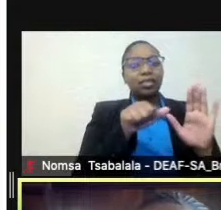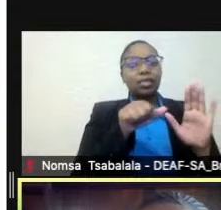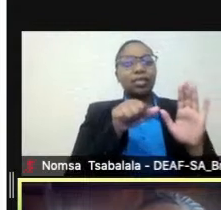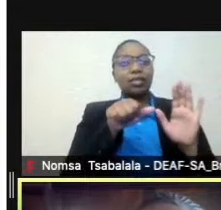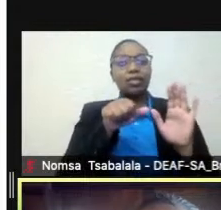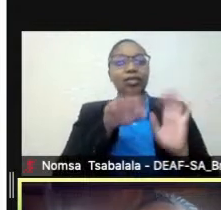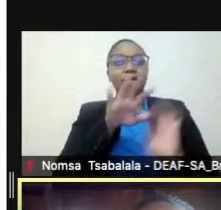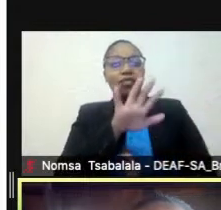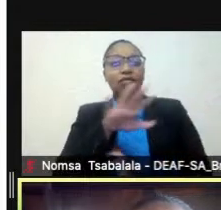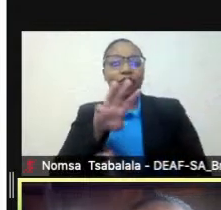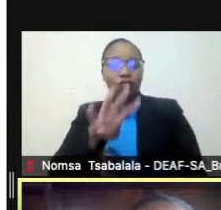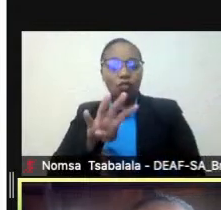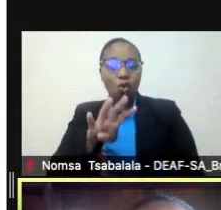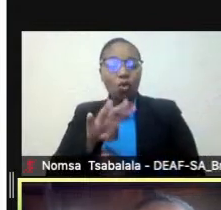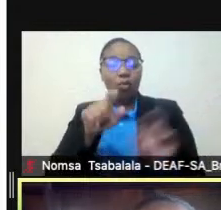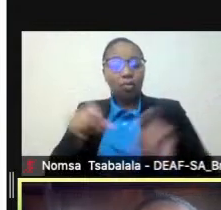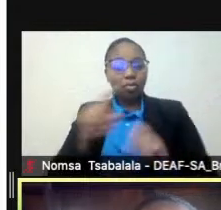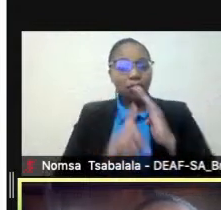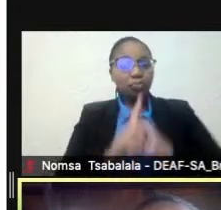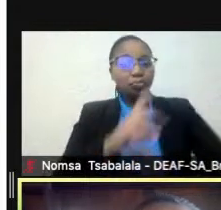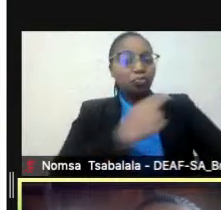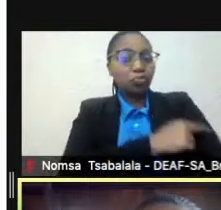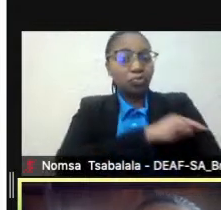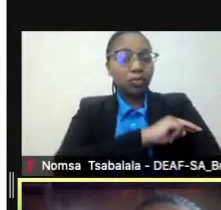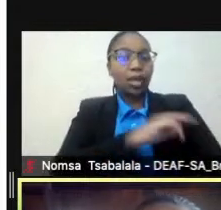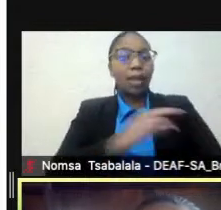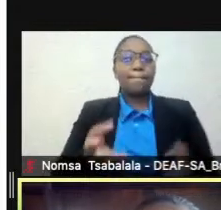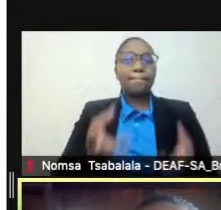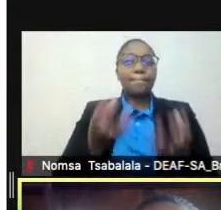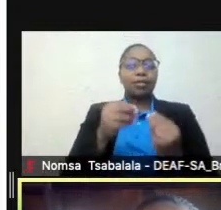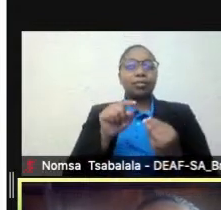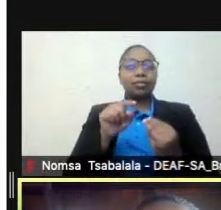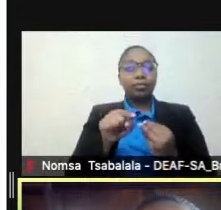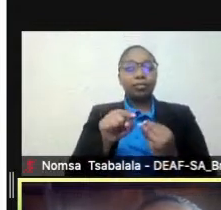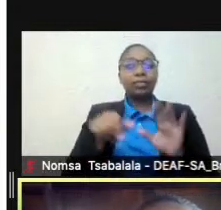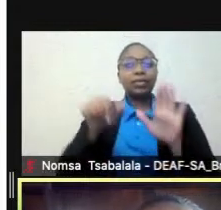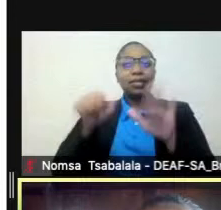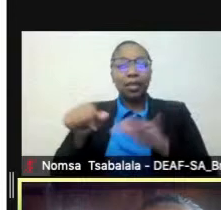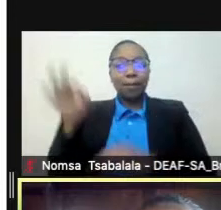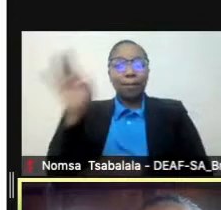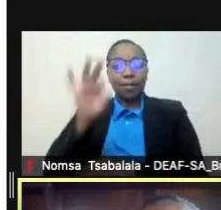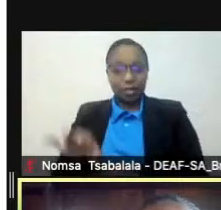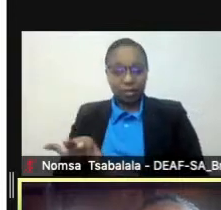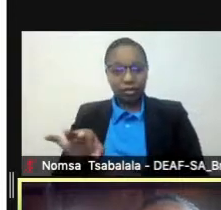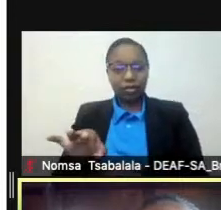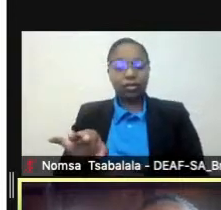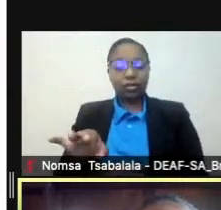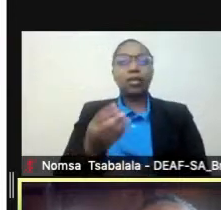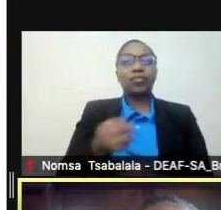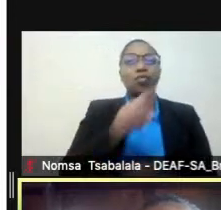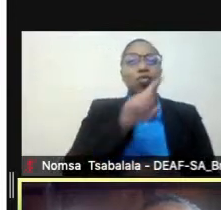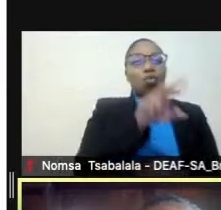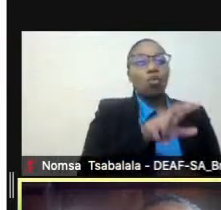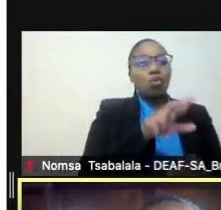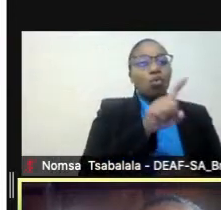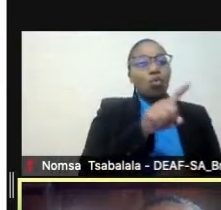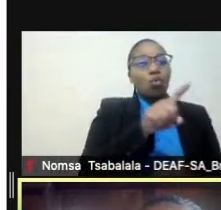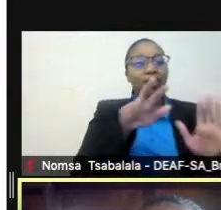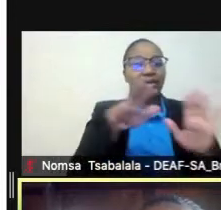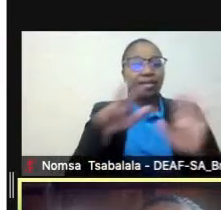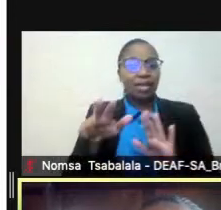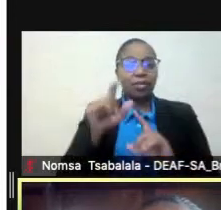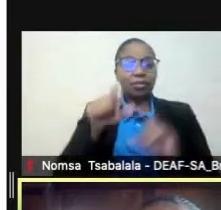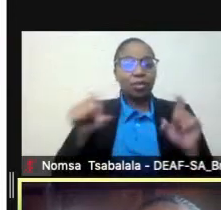them a bed occupancy rate of 16%, 188 patients are housed within the